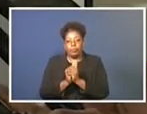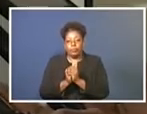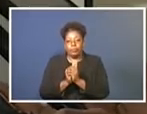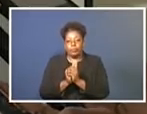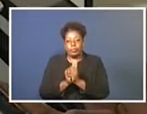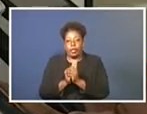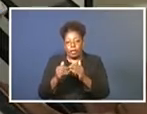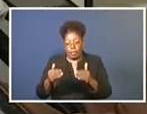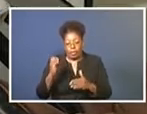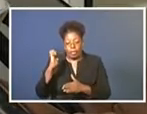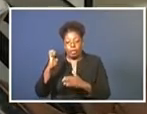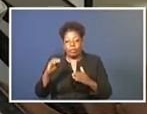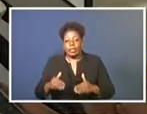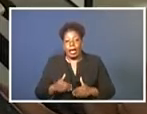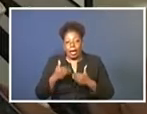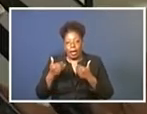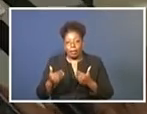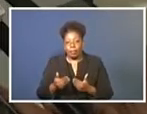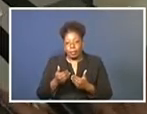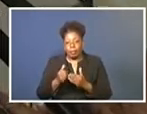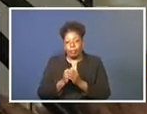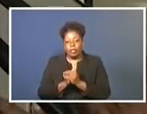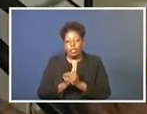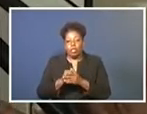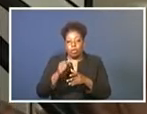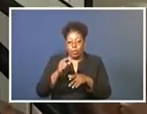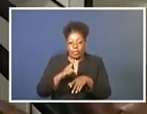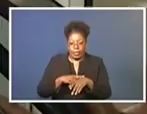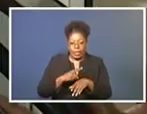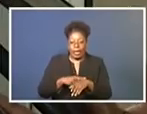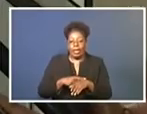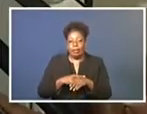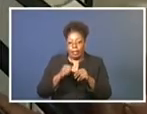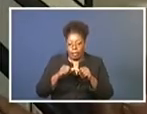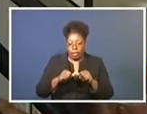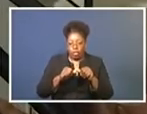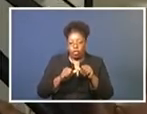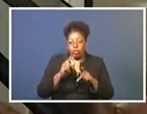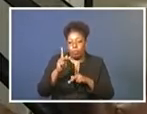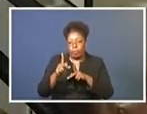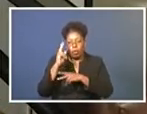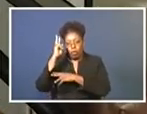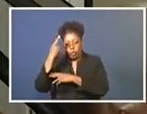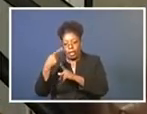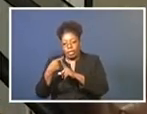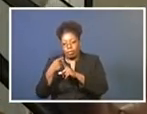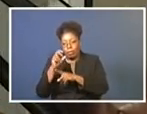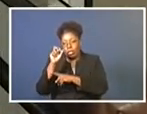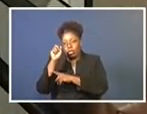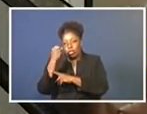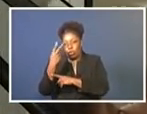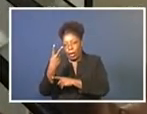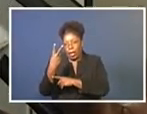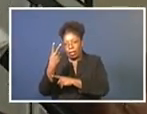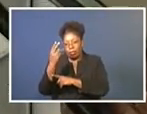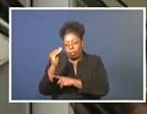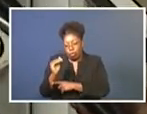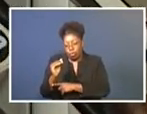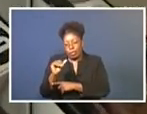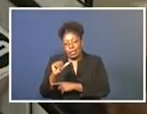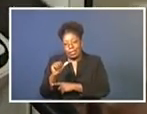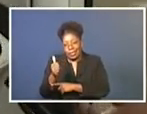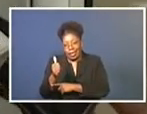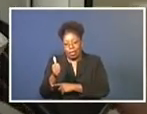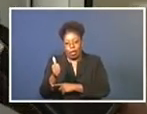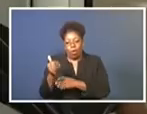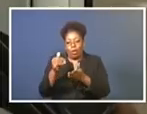and he was very, very happy with the savings. And I think as time goes on, people will realize that to go from 12% to 10% on the tens of thousands